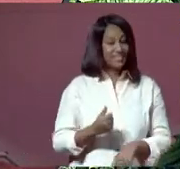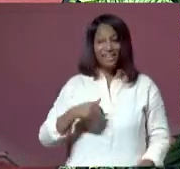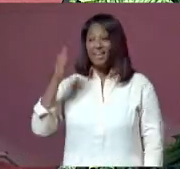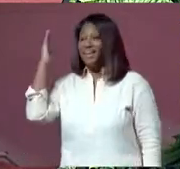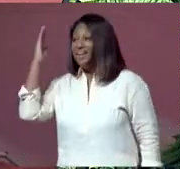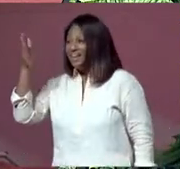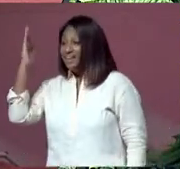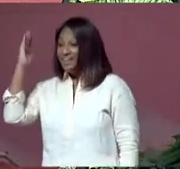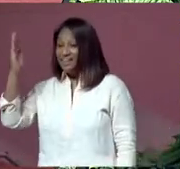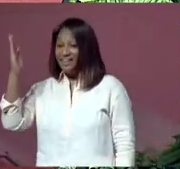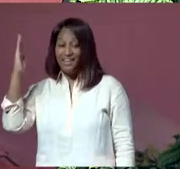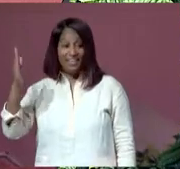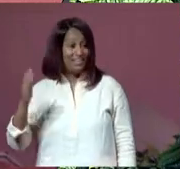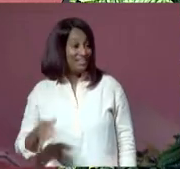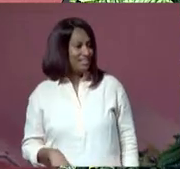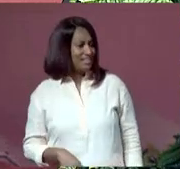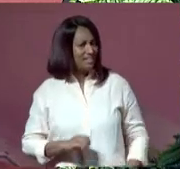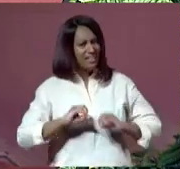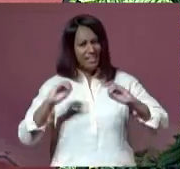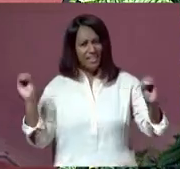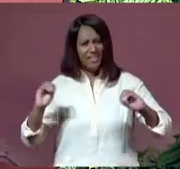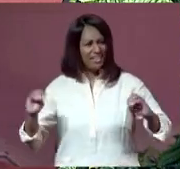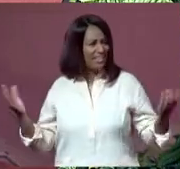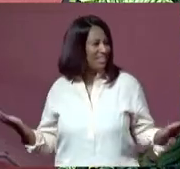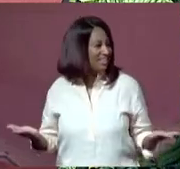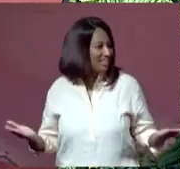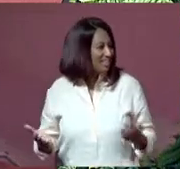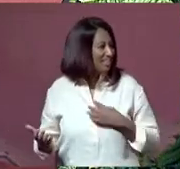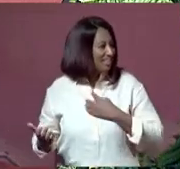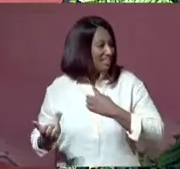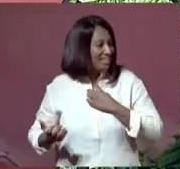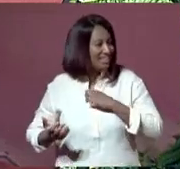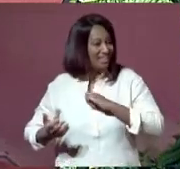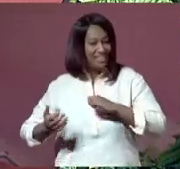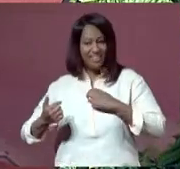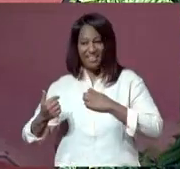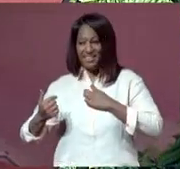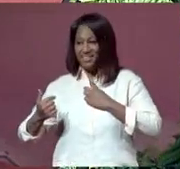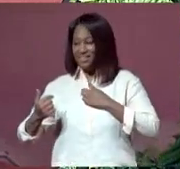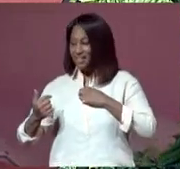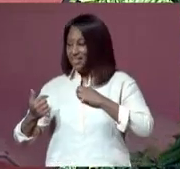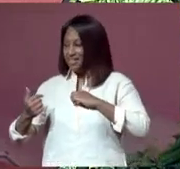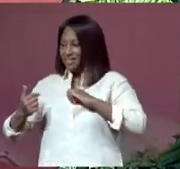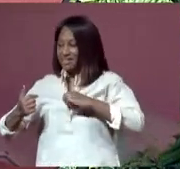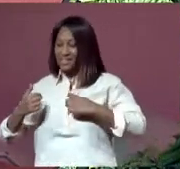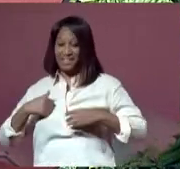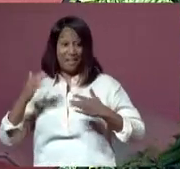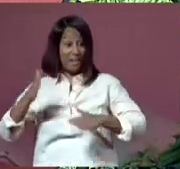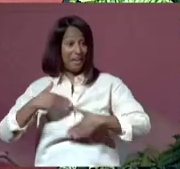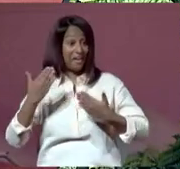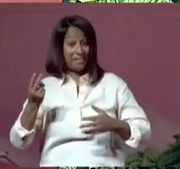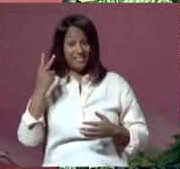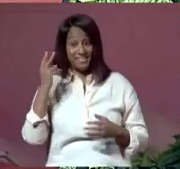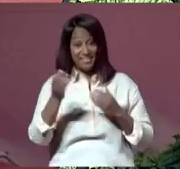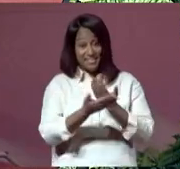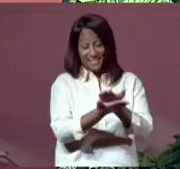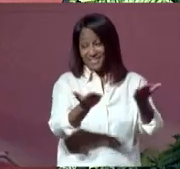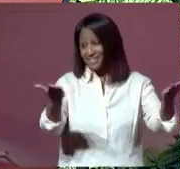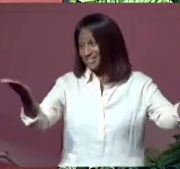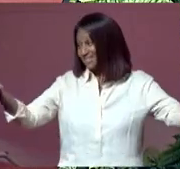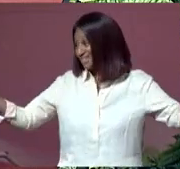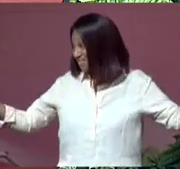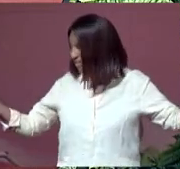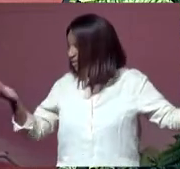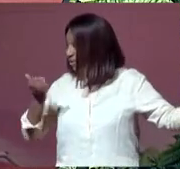preached and wasn't nobody in the pew. So I'm just glad to see Lottie Dottie and everybody who's in the